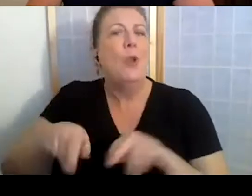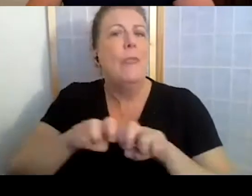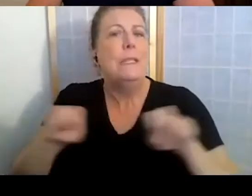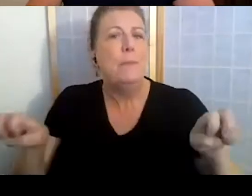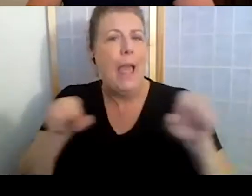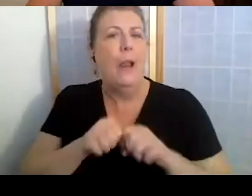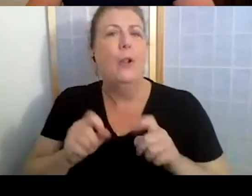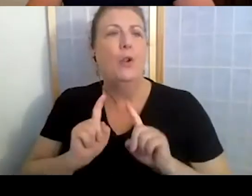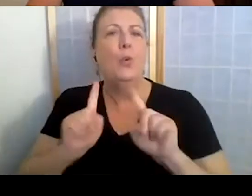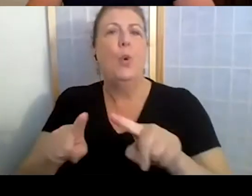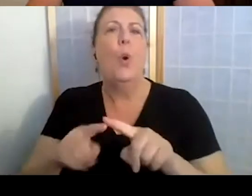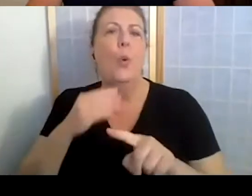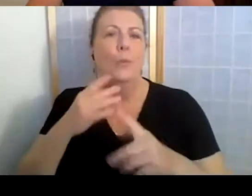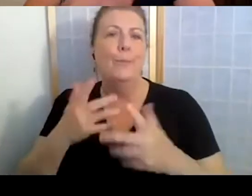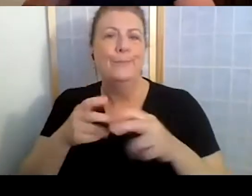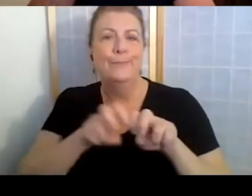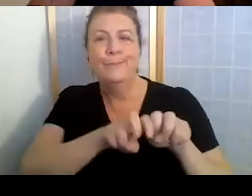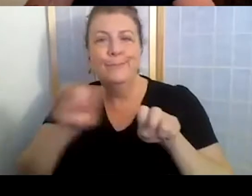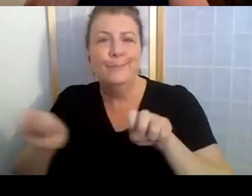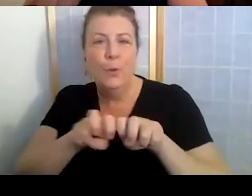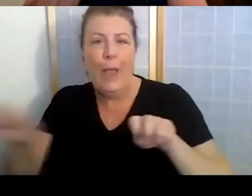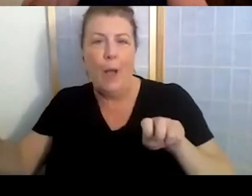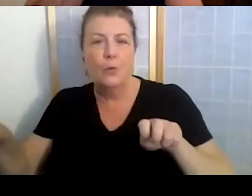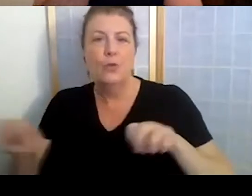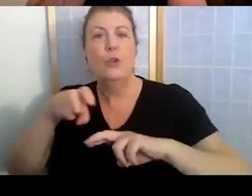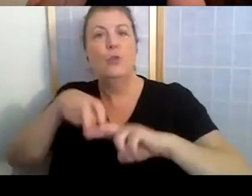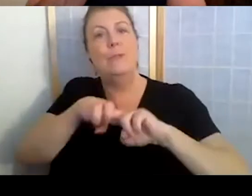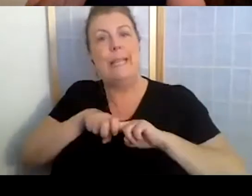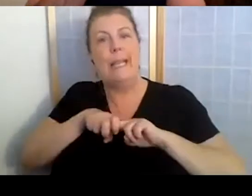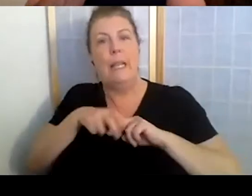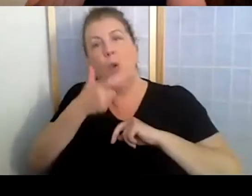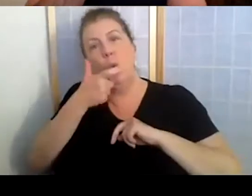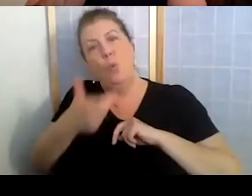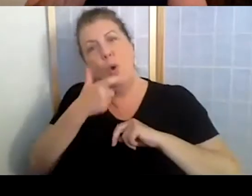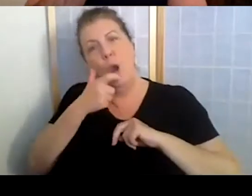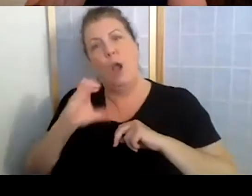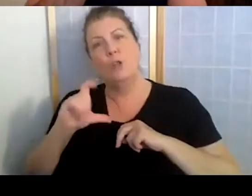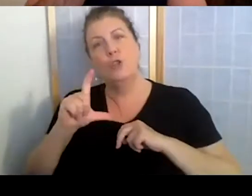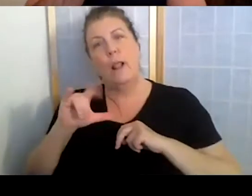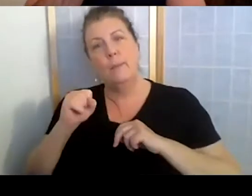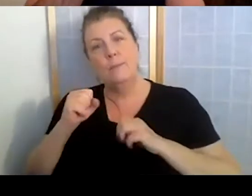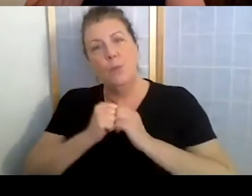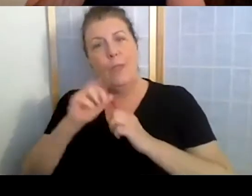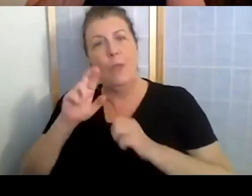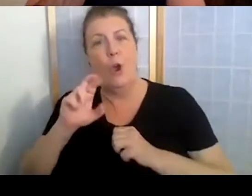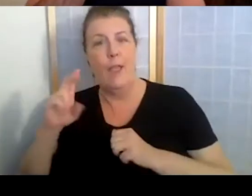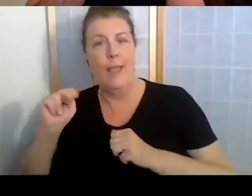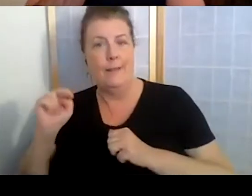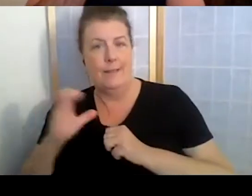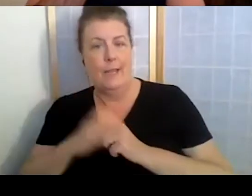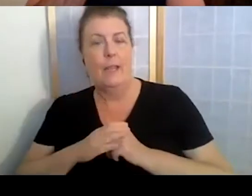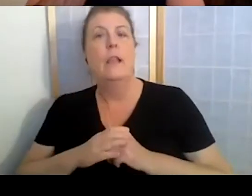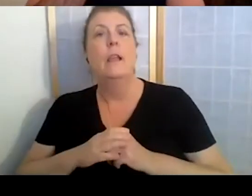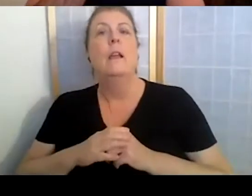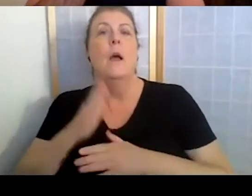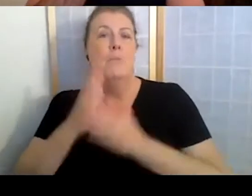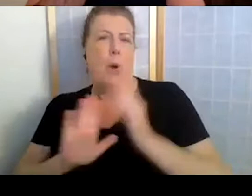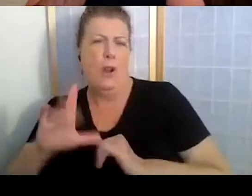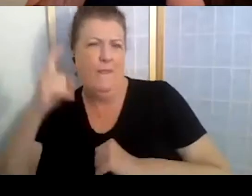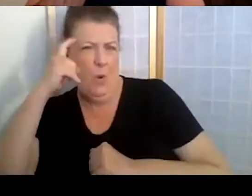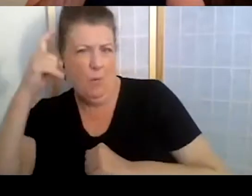your couch and watching some clips from that. You might watch that with part of your brain. And yet your job as a writer is